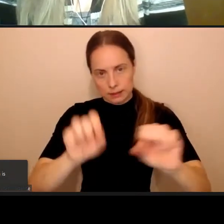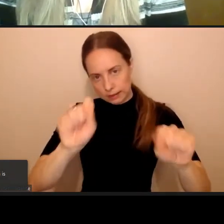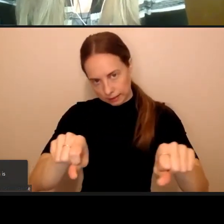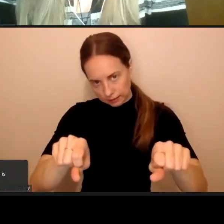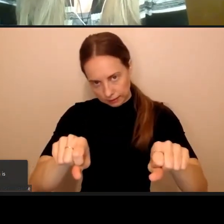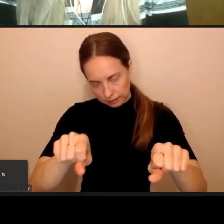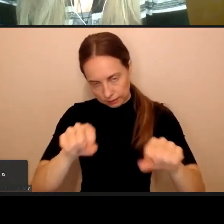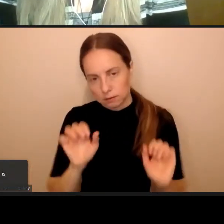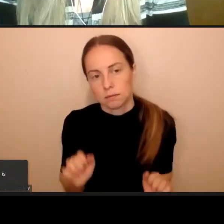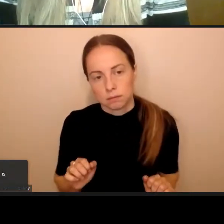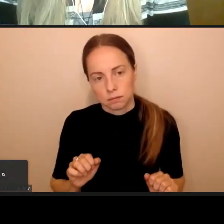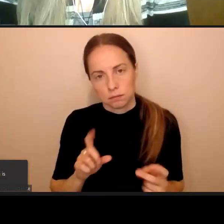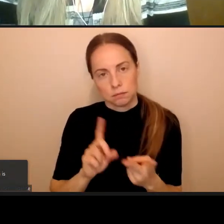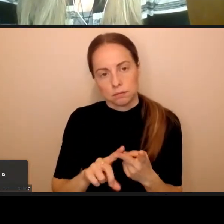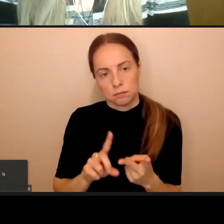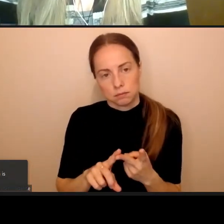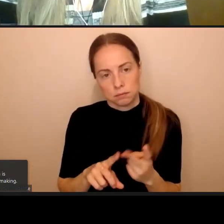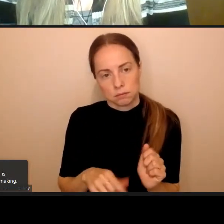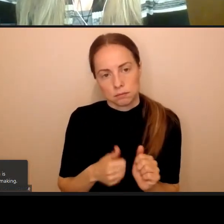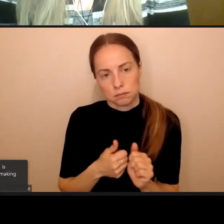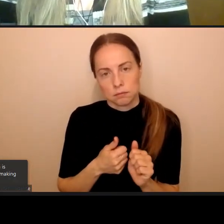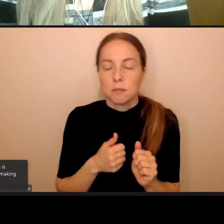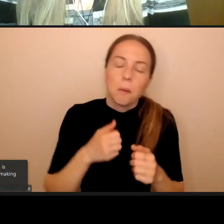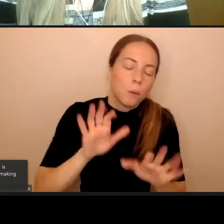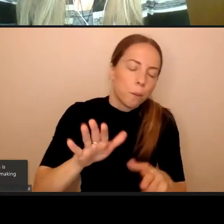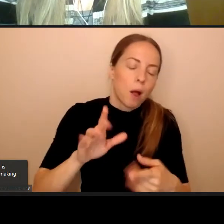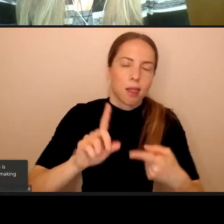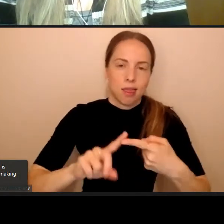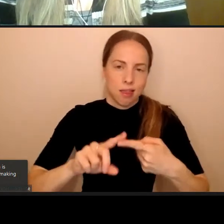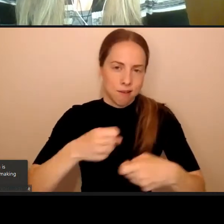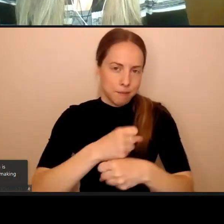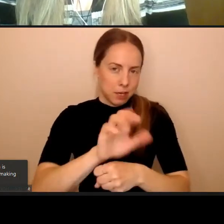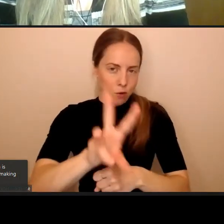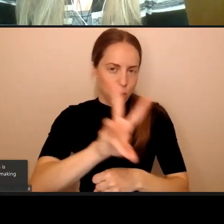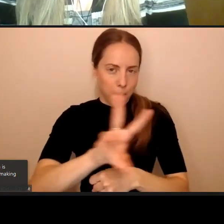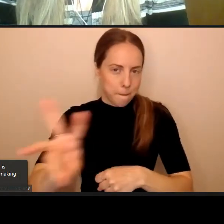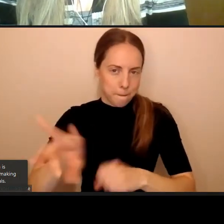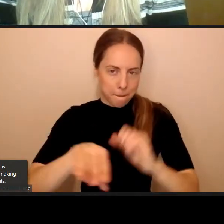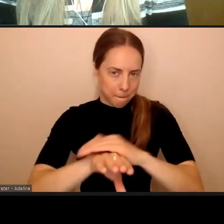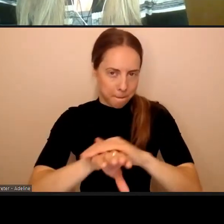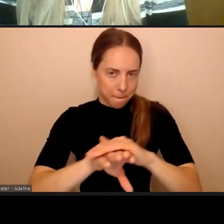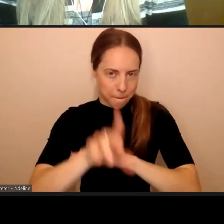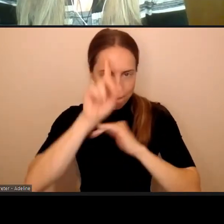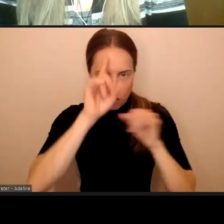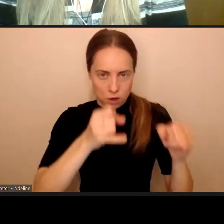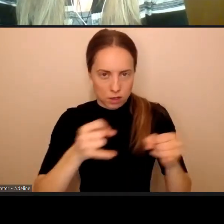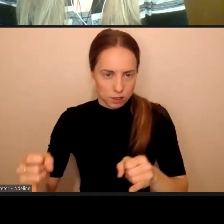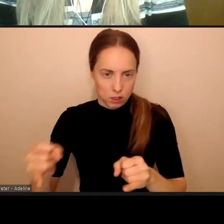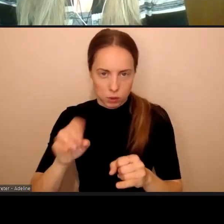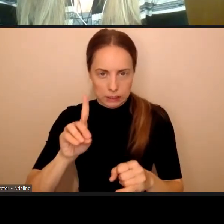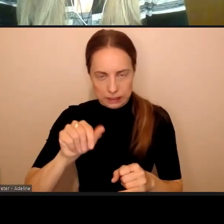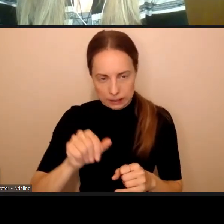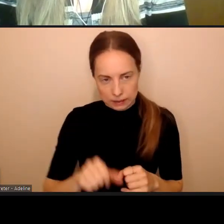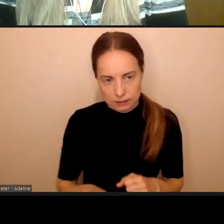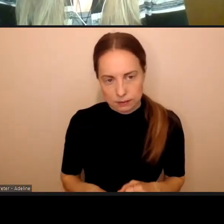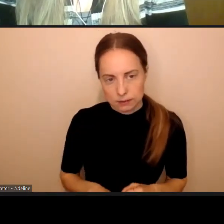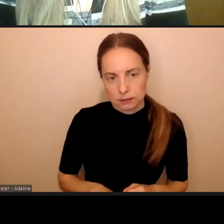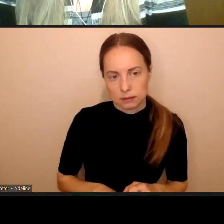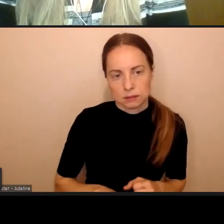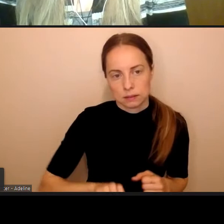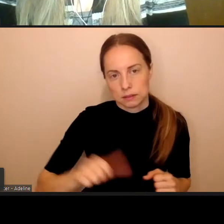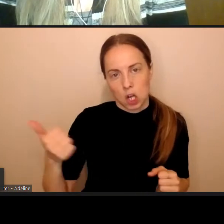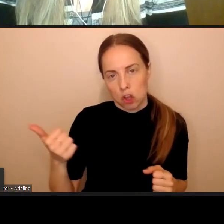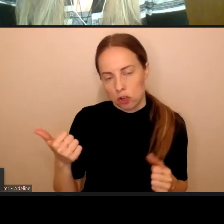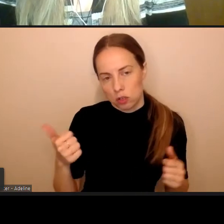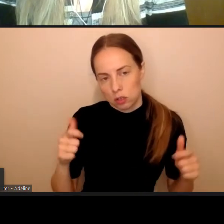and following guidance on making your websites accessible for individuals with disabilities. And the other big one